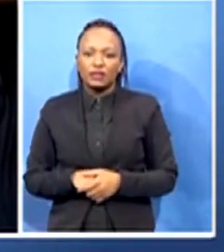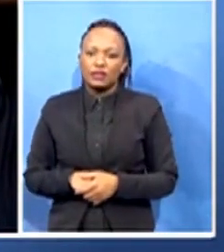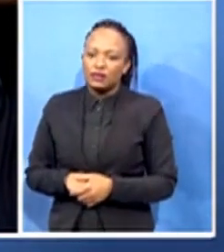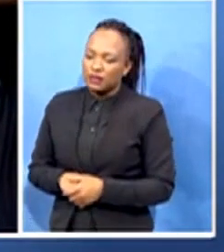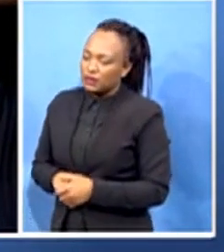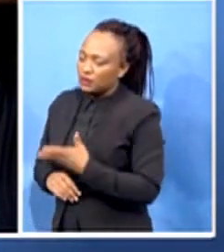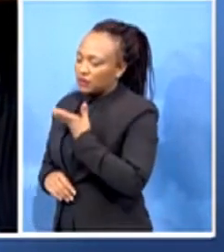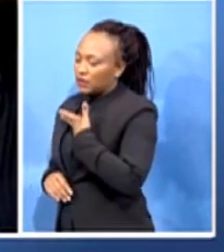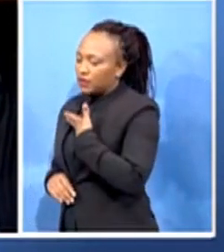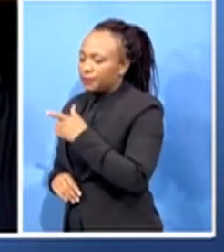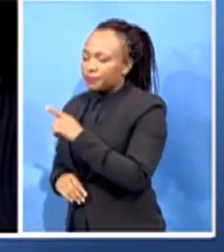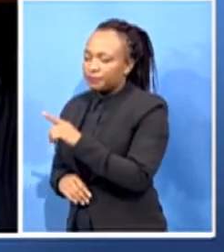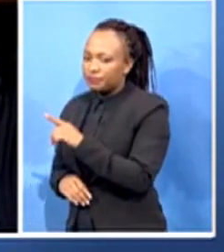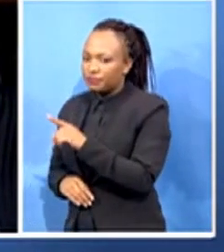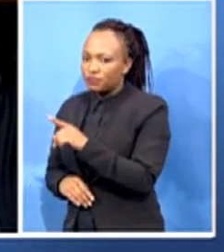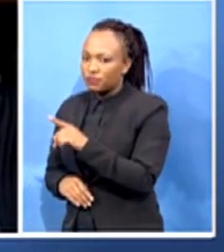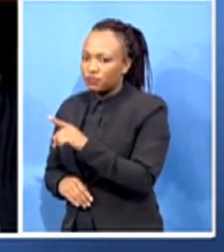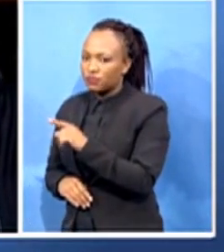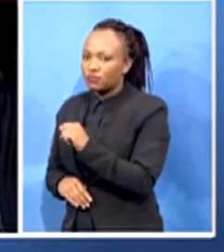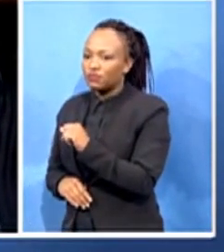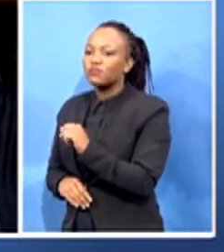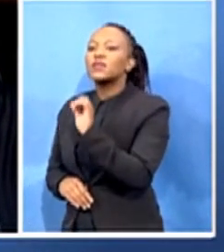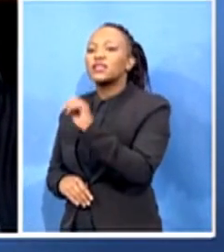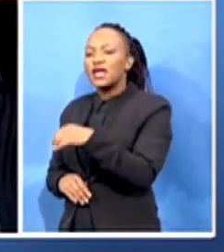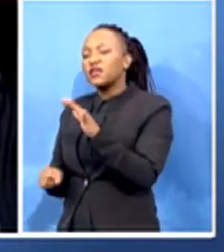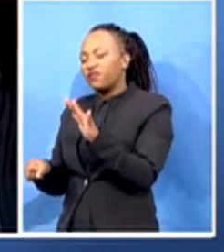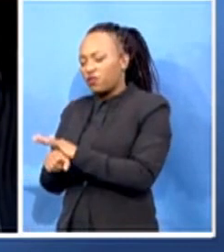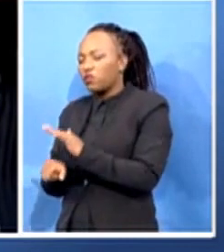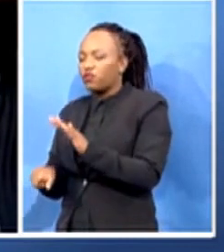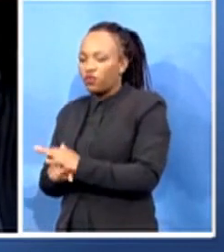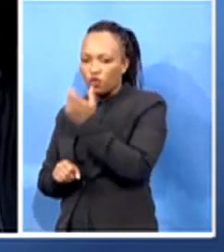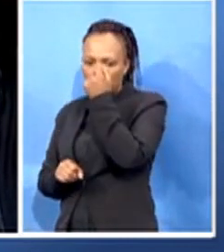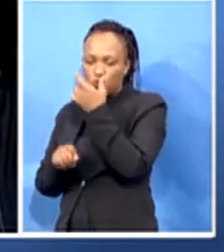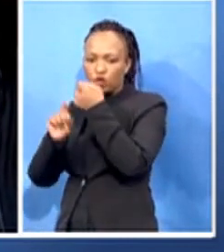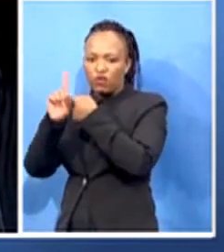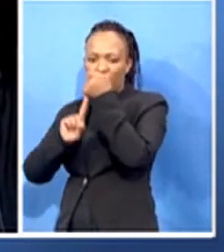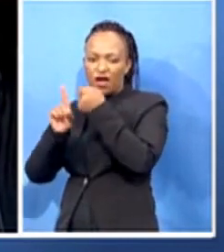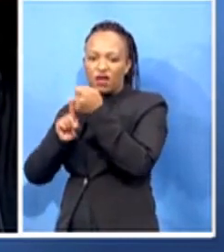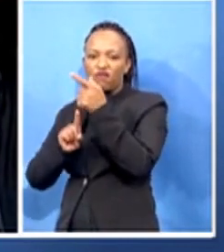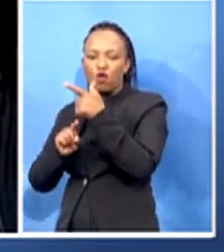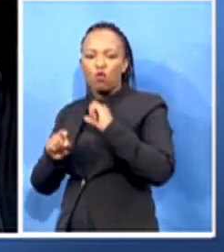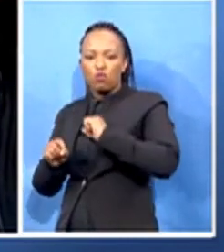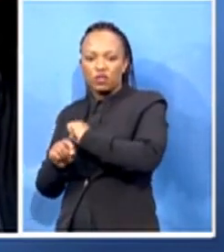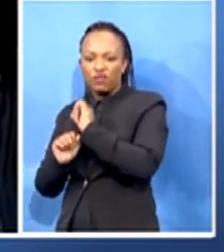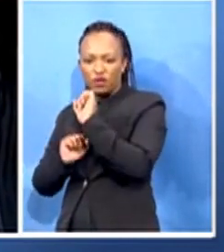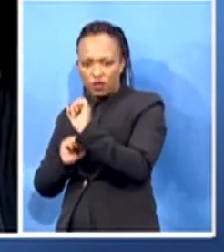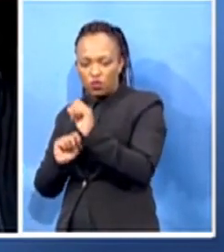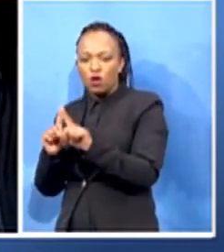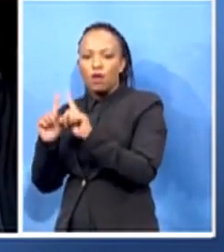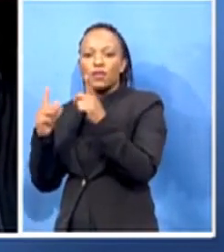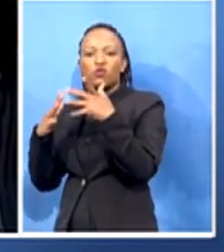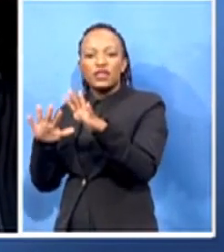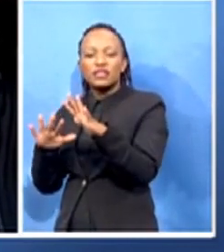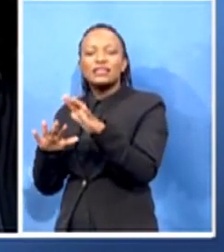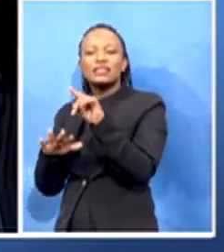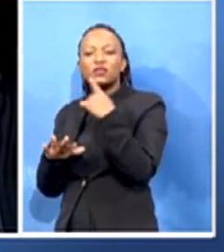I totally understand that you have to fight for your constituency, and you have stated up front the financials of